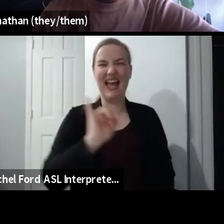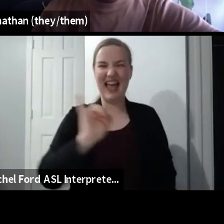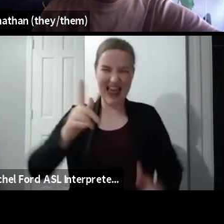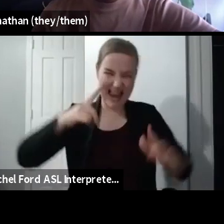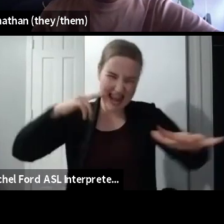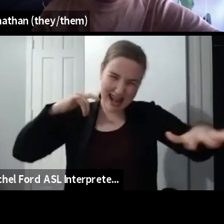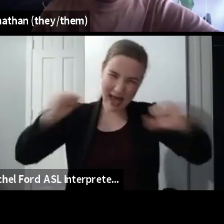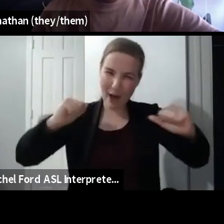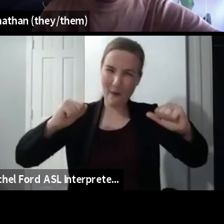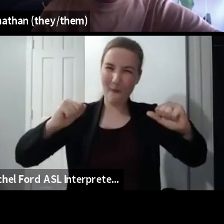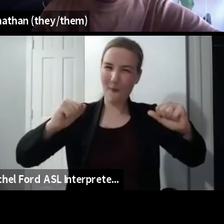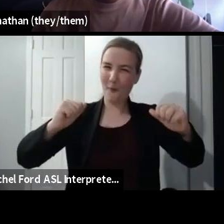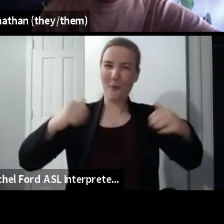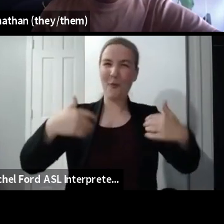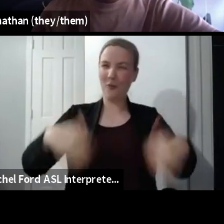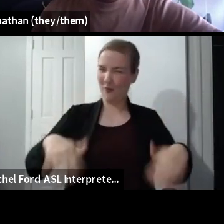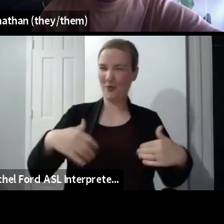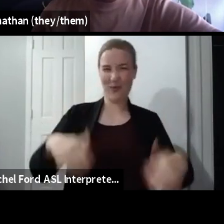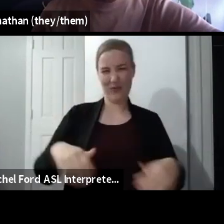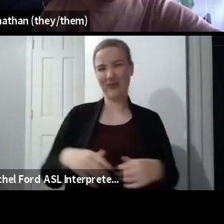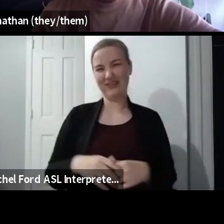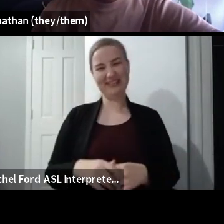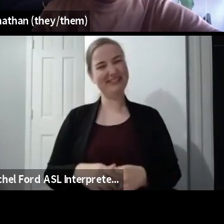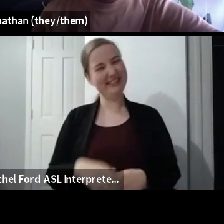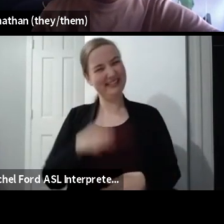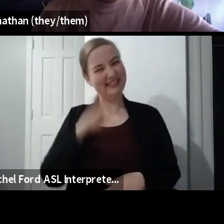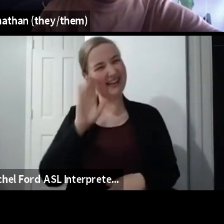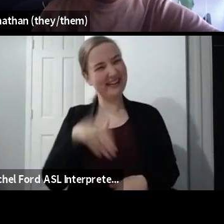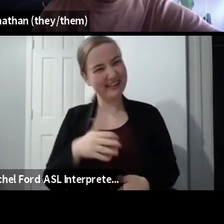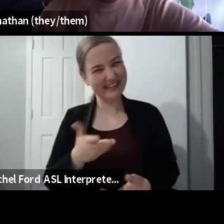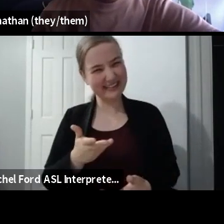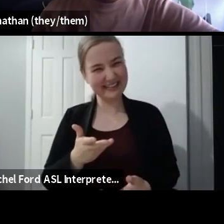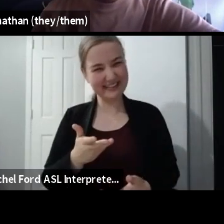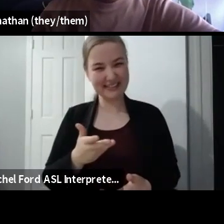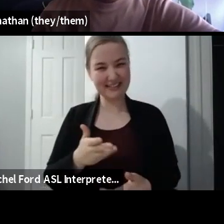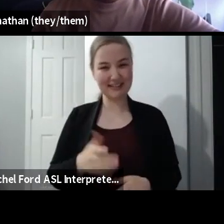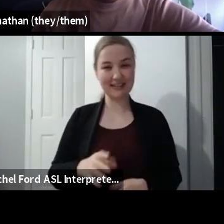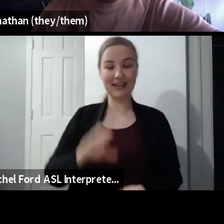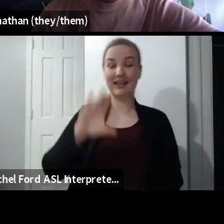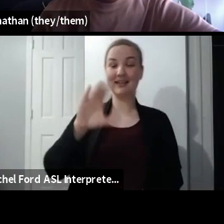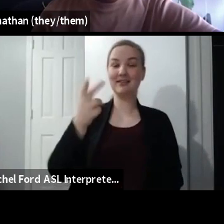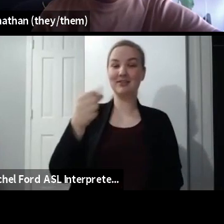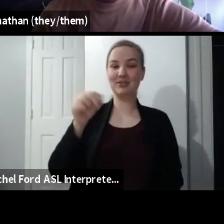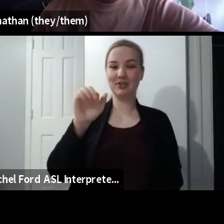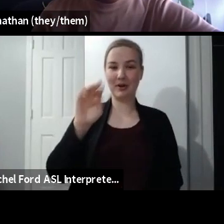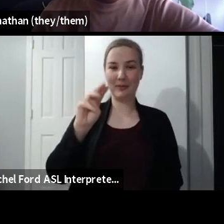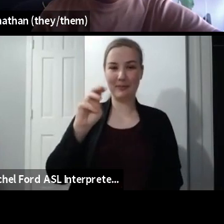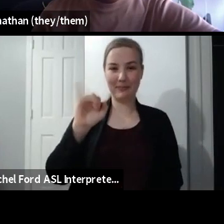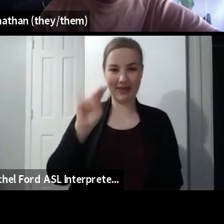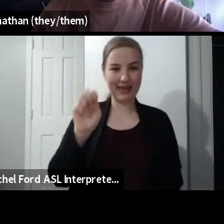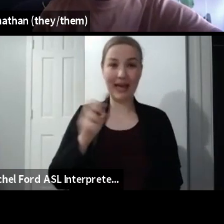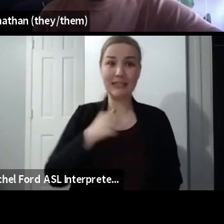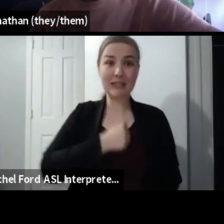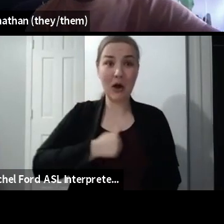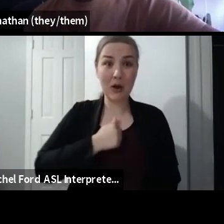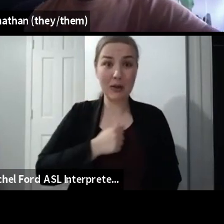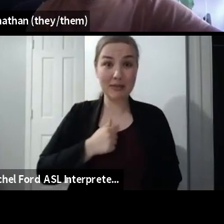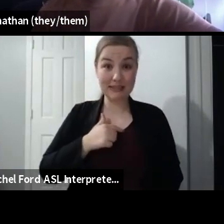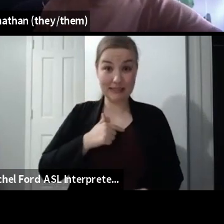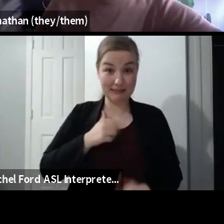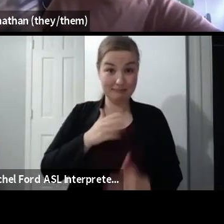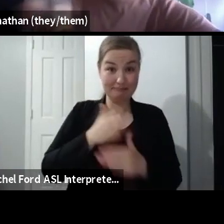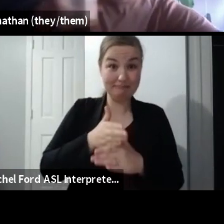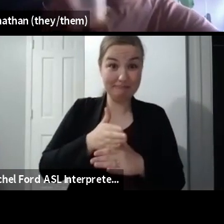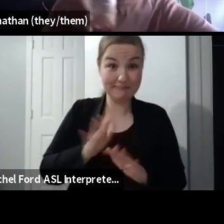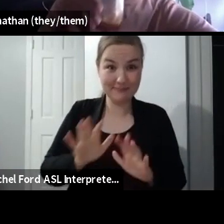the loudest, you know. I asked you all this. I'm sorry if I cut you, Jodie. It's okay.